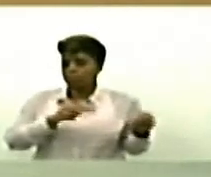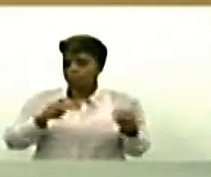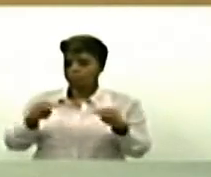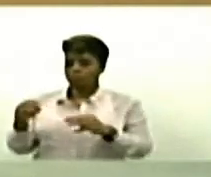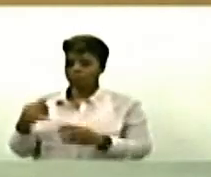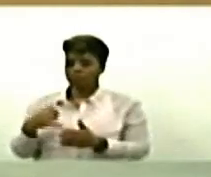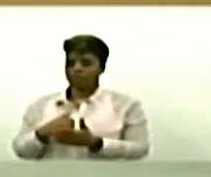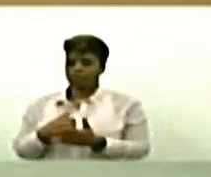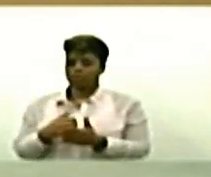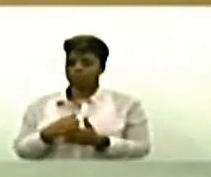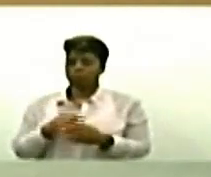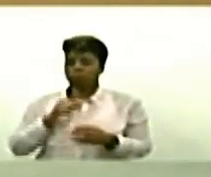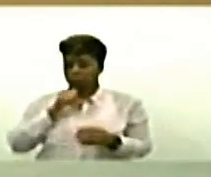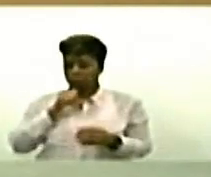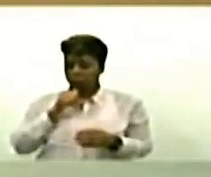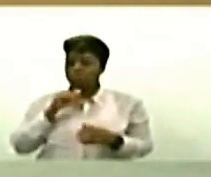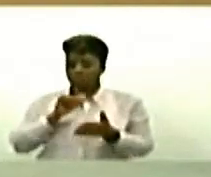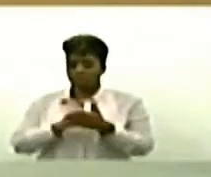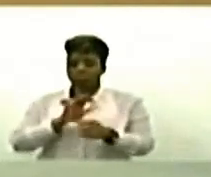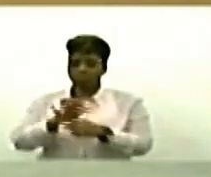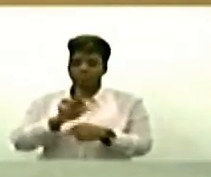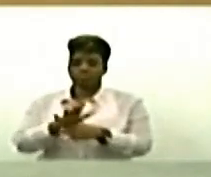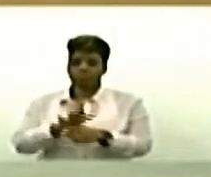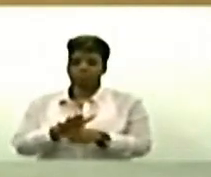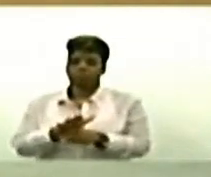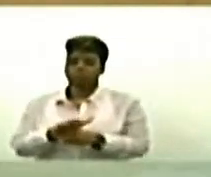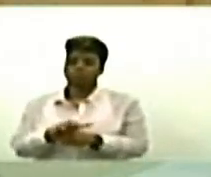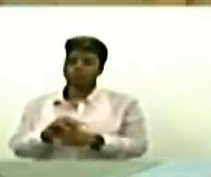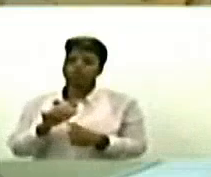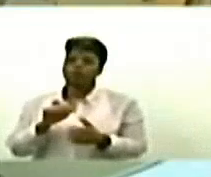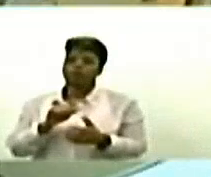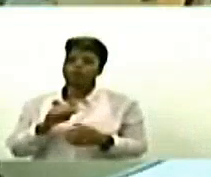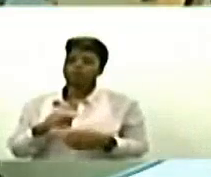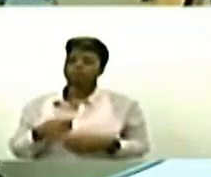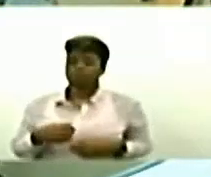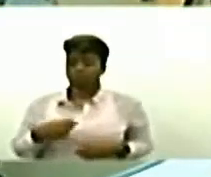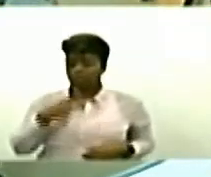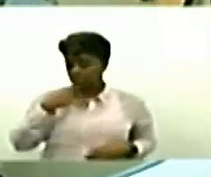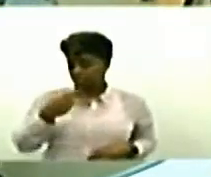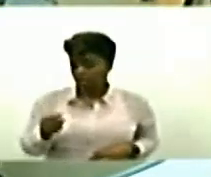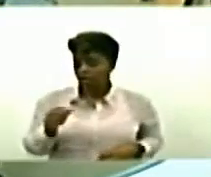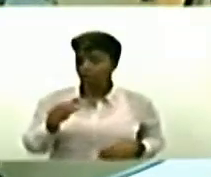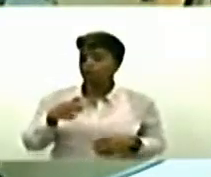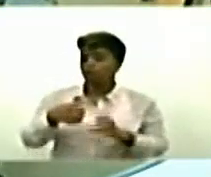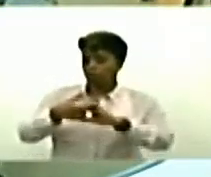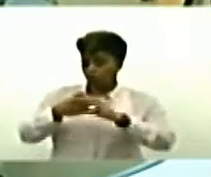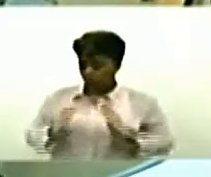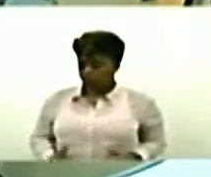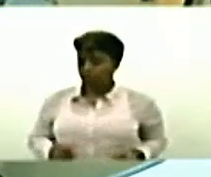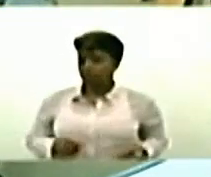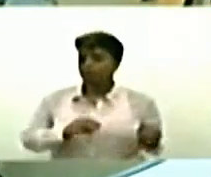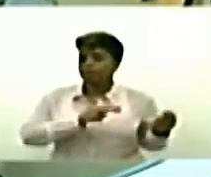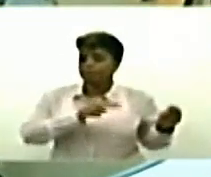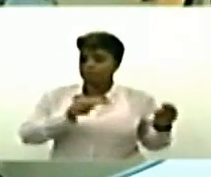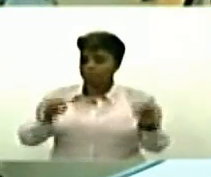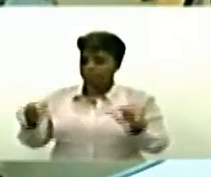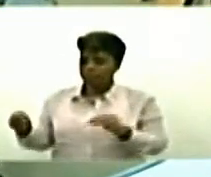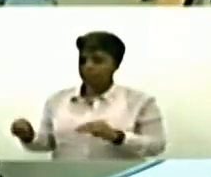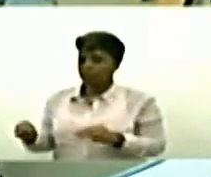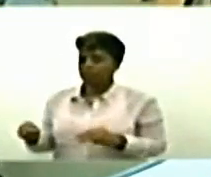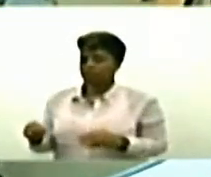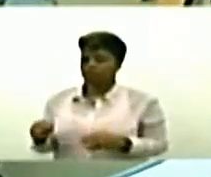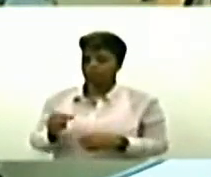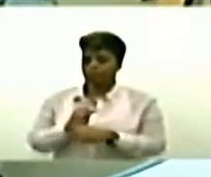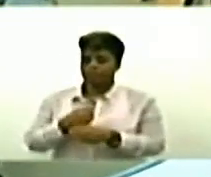as sufficient in terms of the duty or instruction rather to the driver or the owner of the vehicle, and to say cause it to be